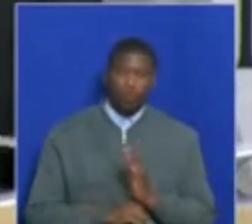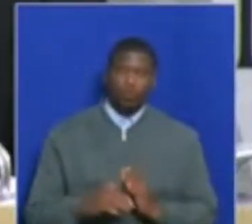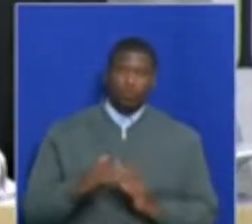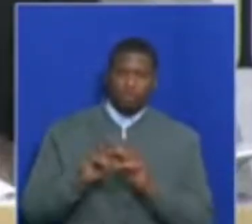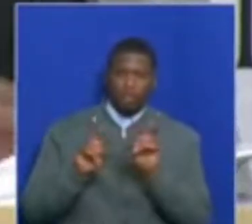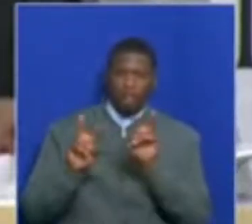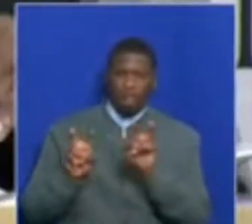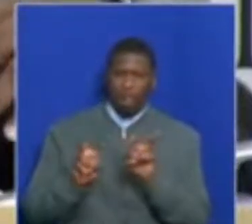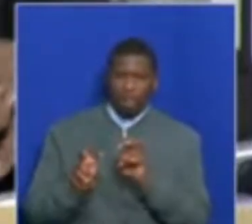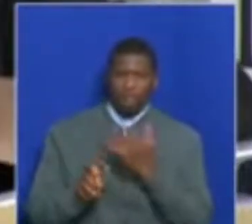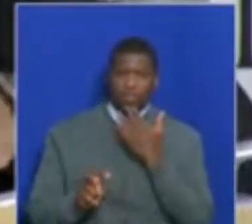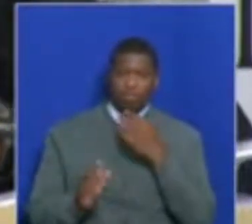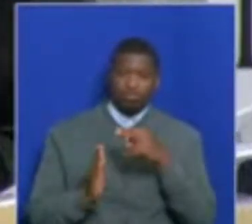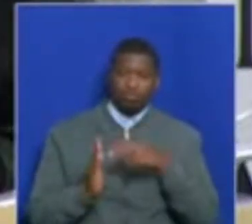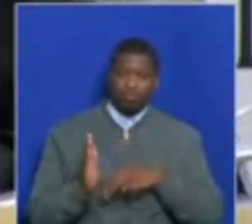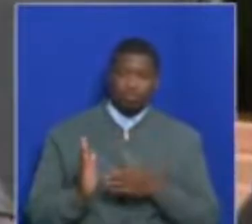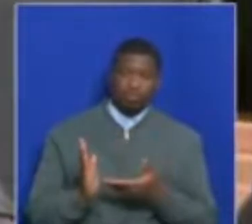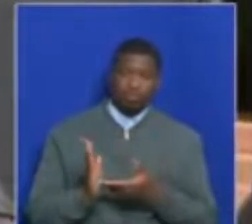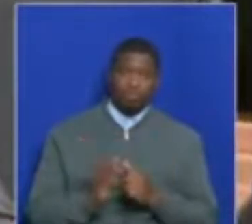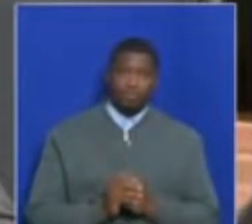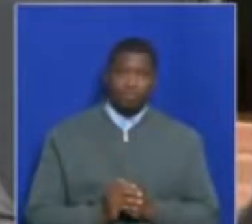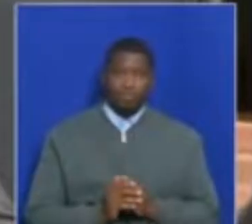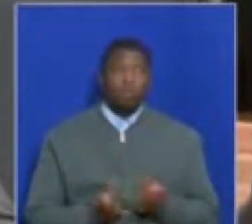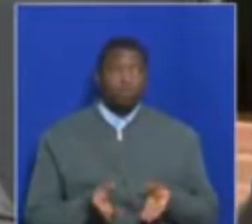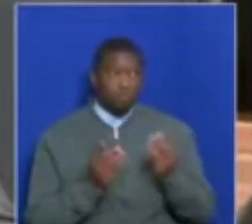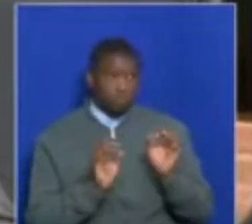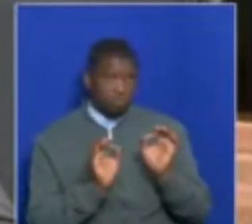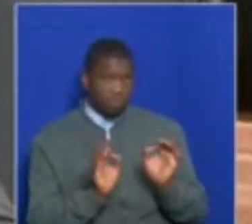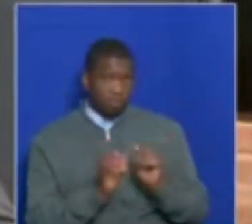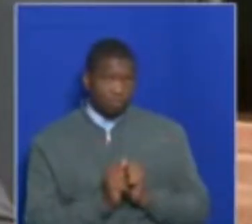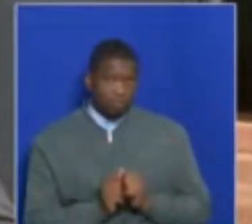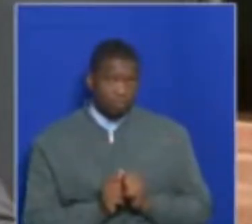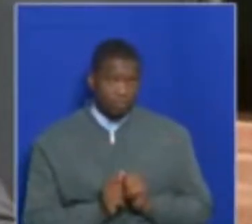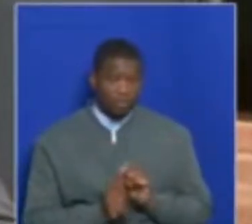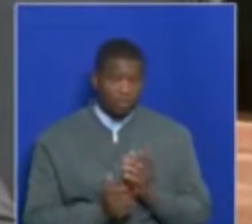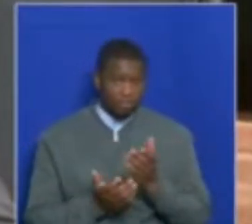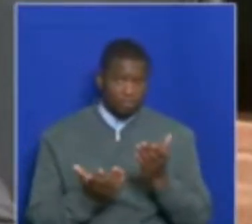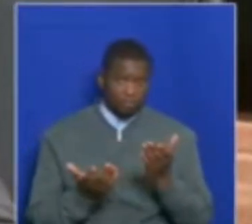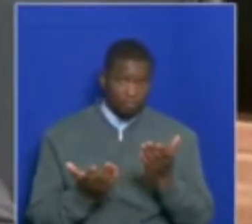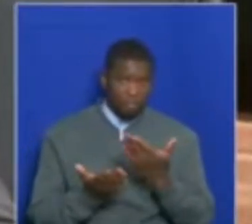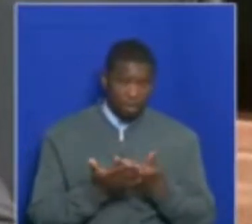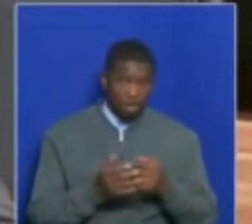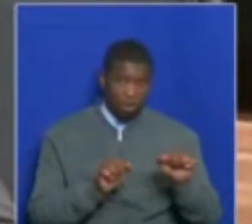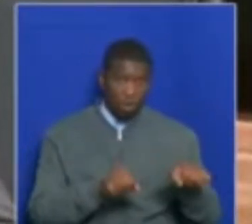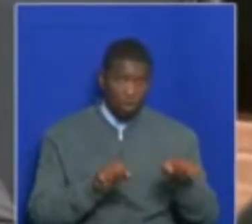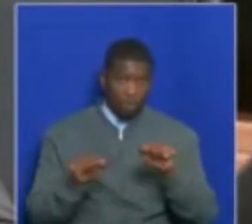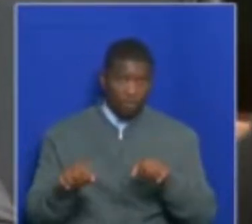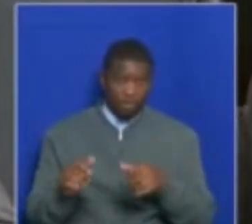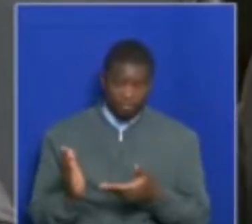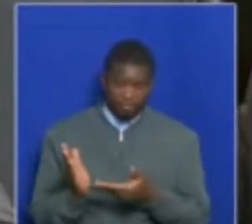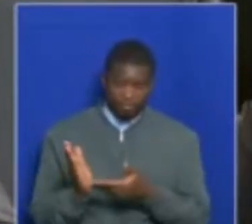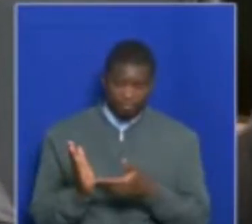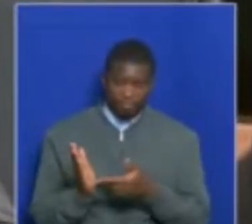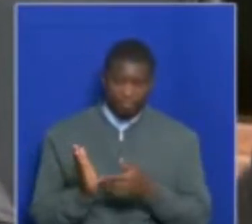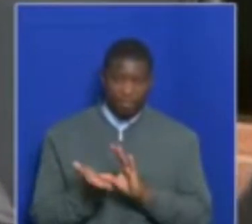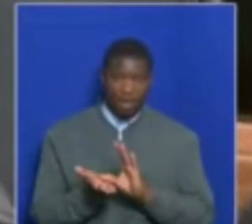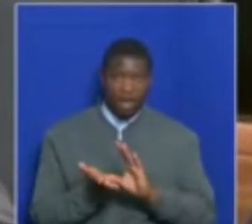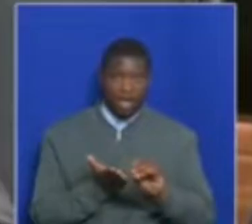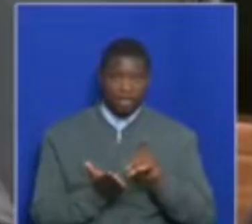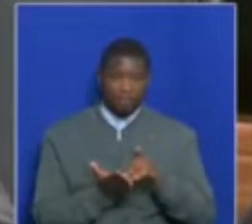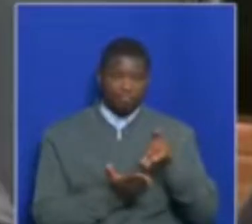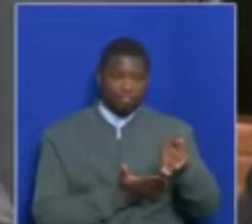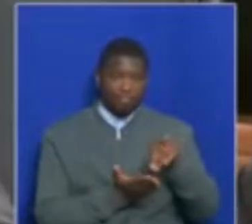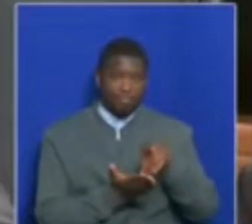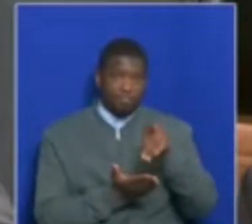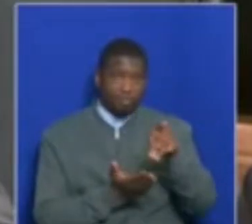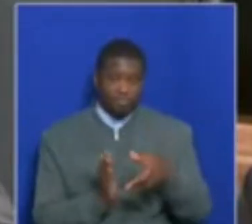Okay, I'm with you. Can you confirm that those cash deposits reflected on 1434 and going over the page